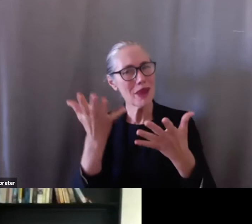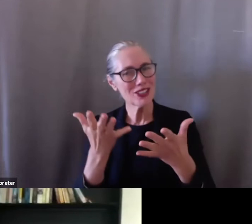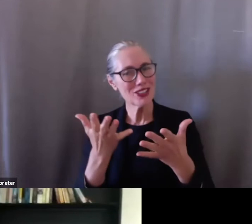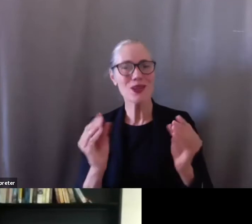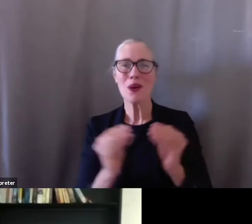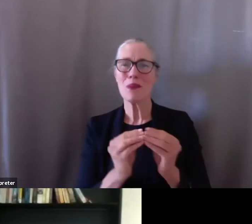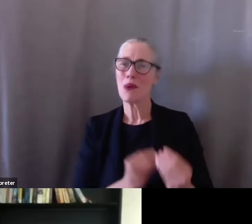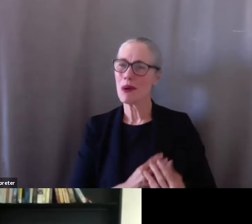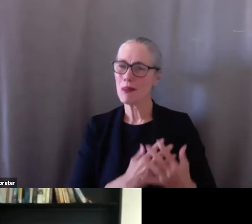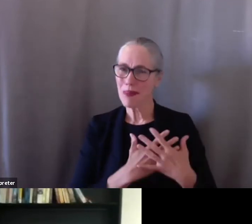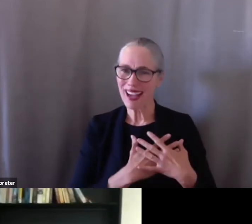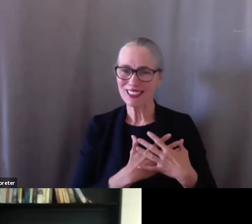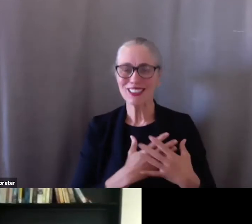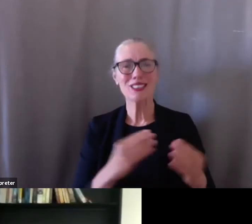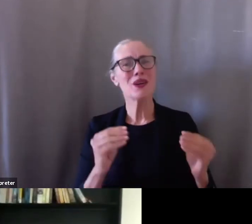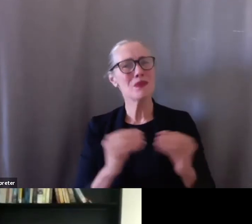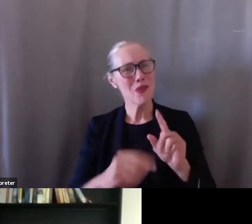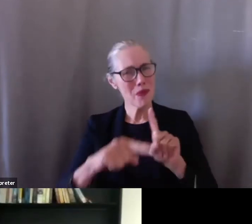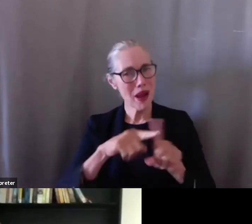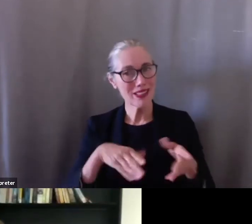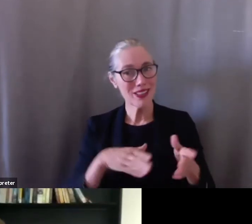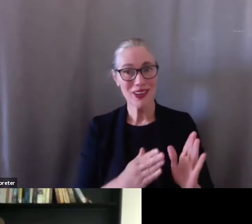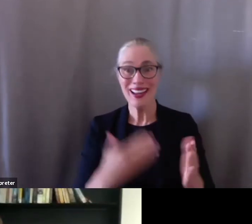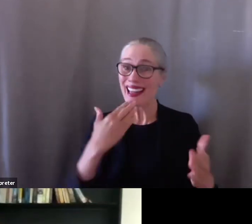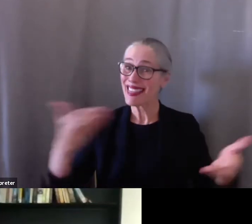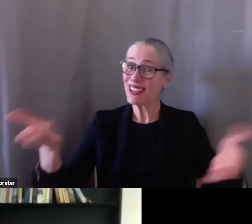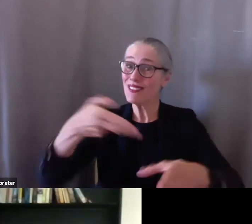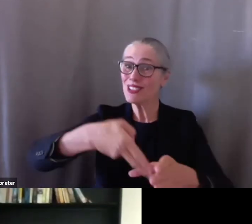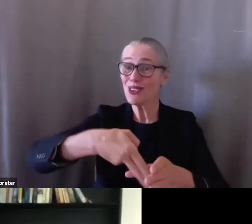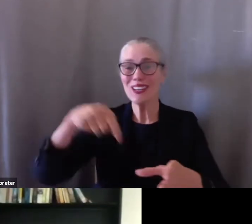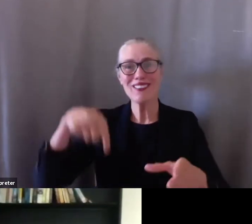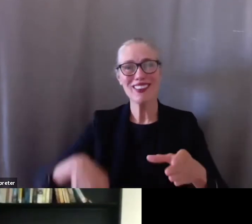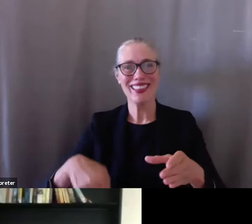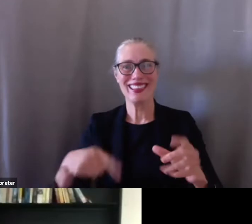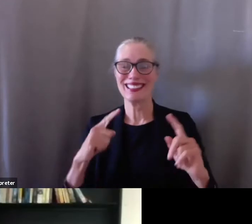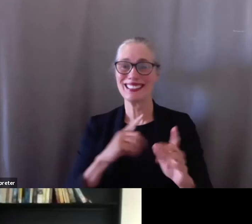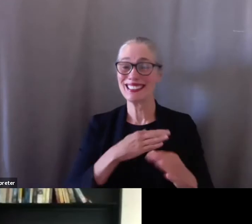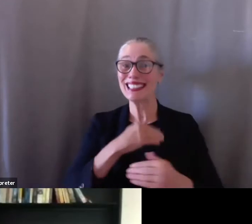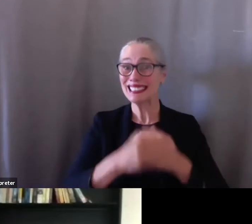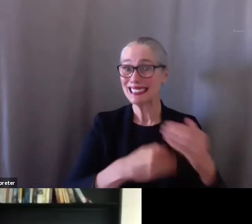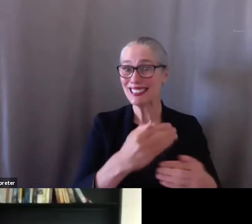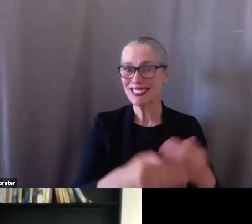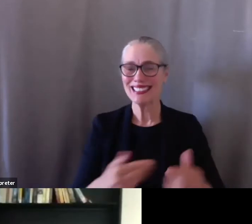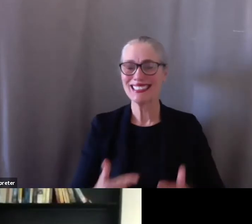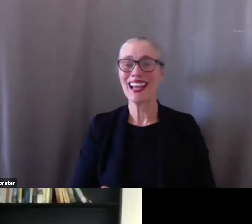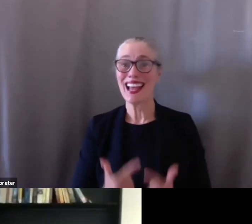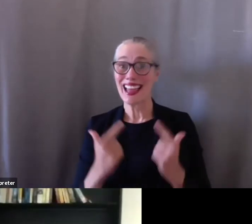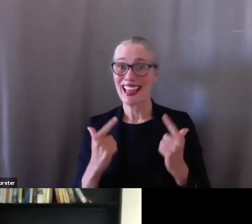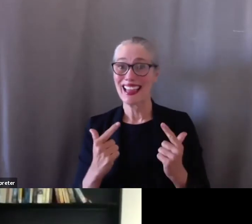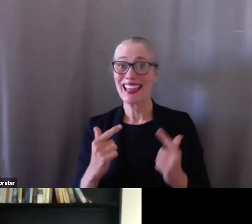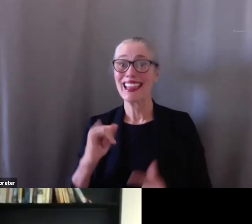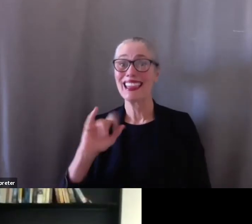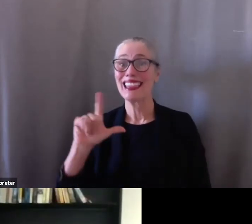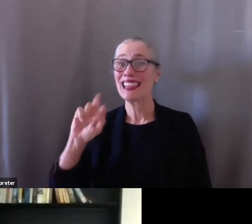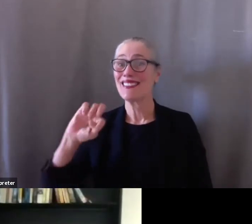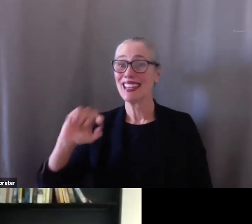activists, writers, and artists taking part in the series will examine the forces that weaken democratic culture and the